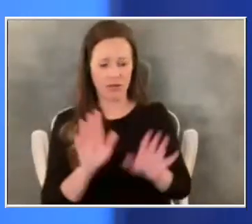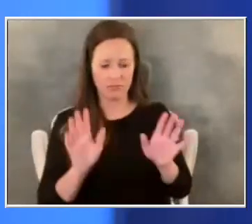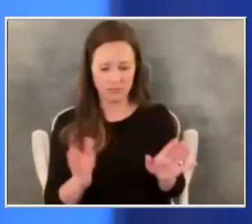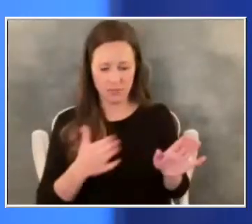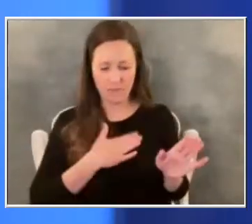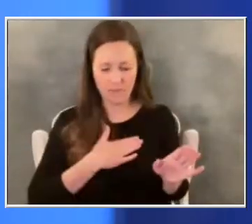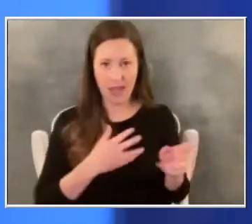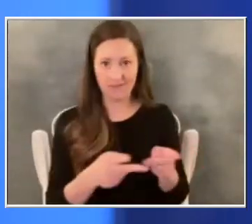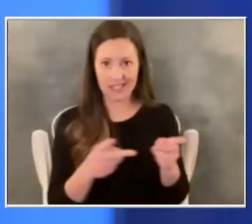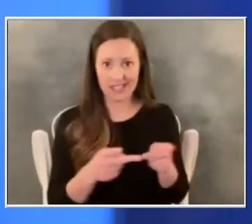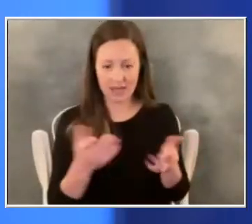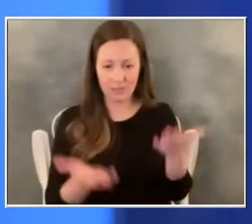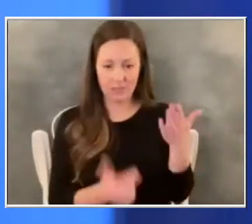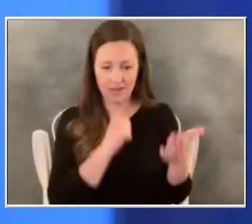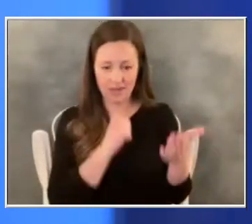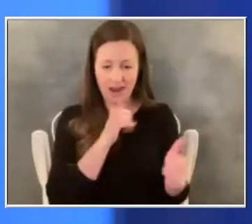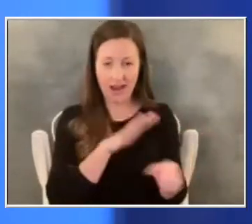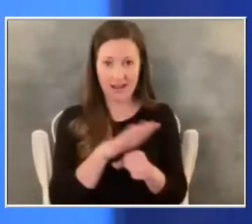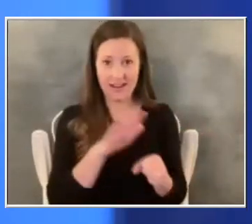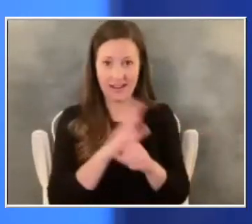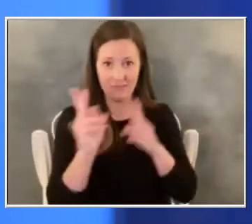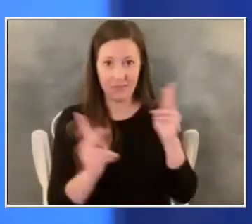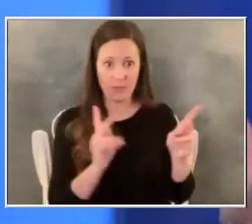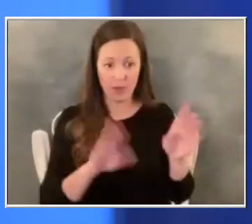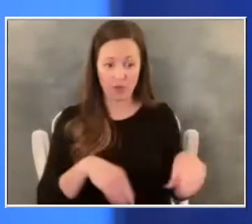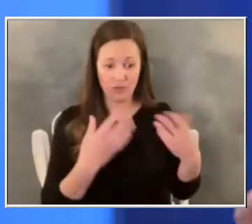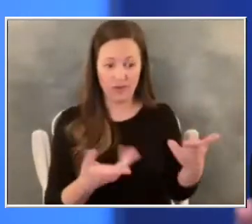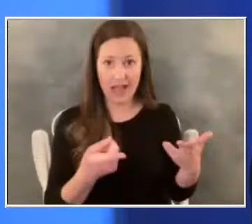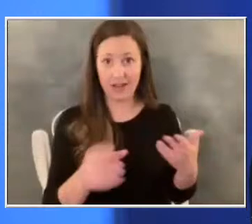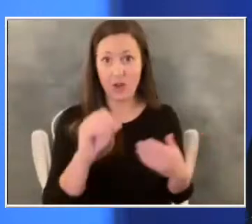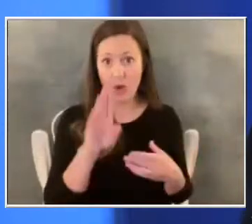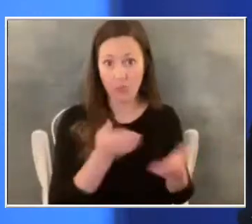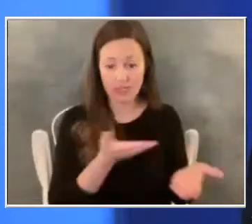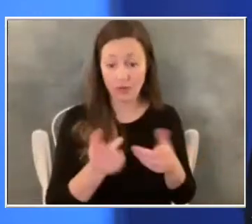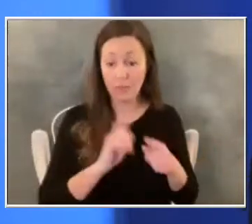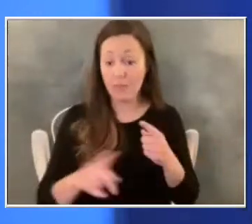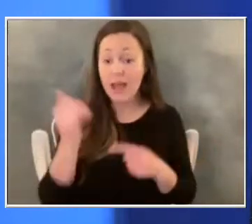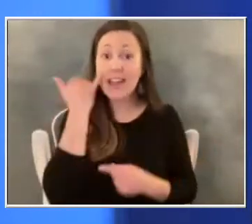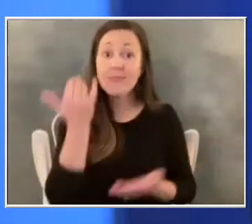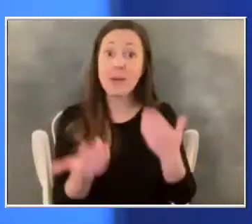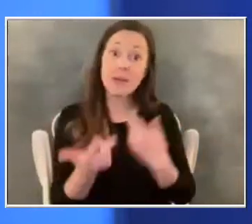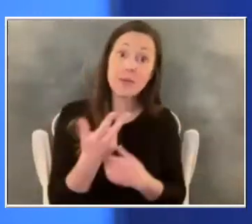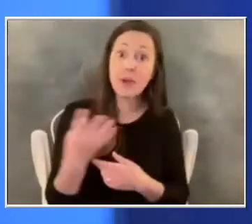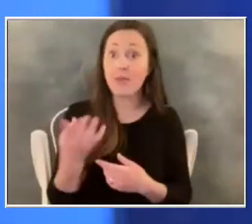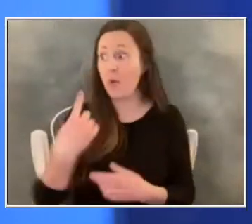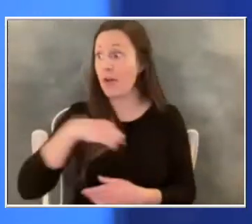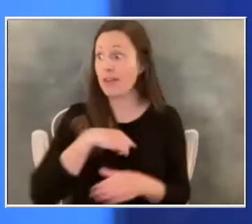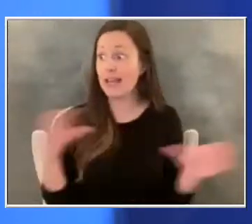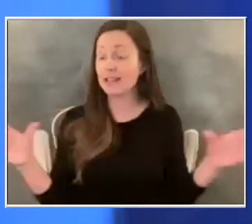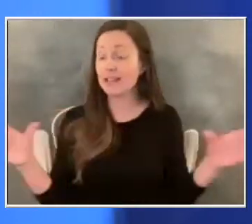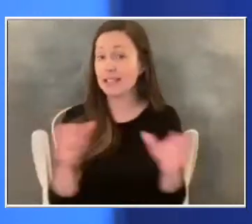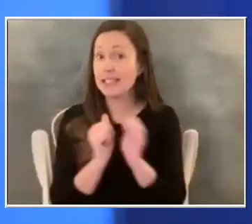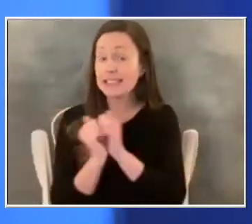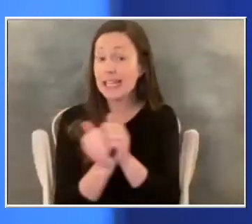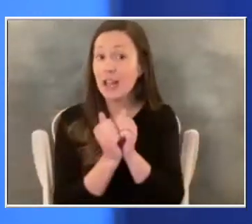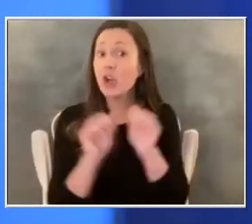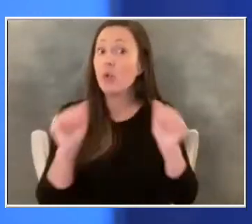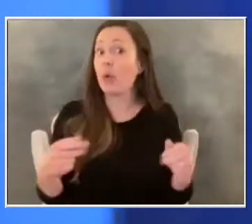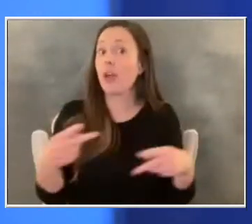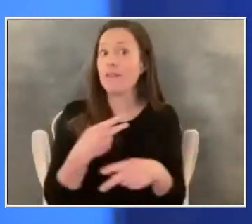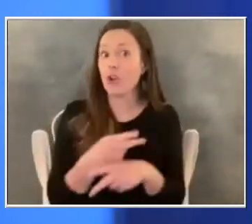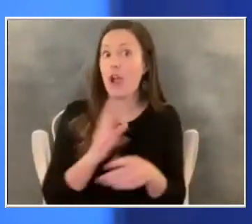volume to provide OB services, but perhaps if 3 or 4 of us came together, we could begin to explore how we could add more